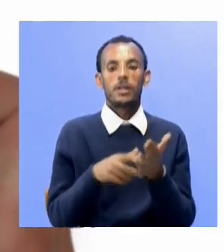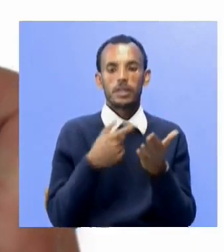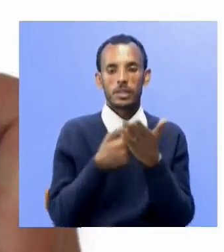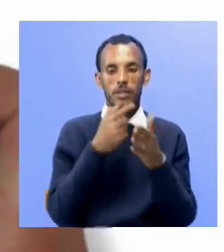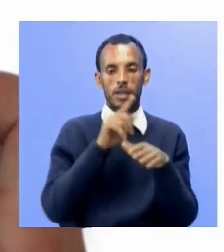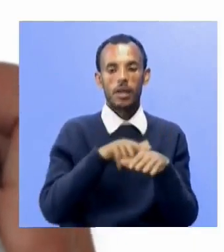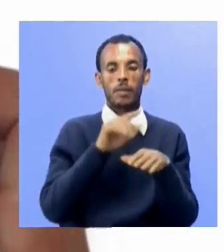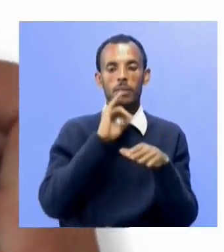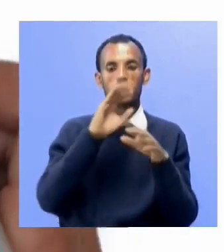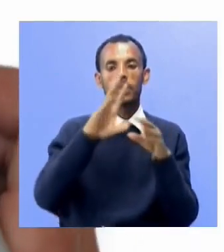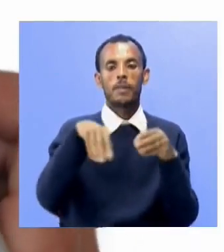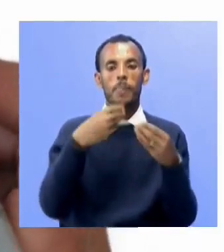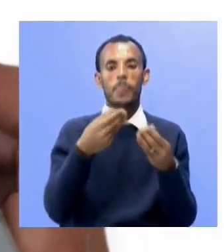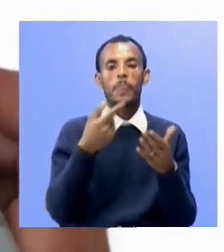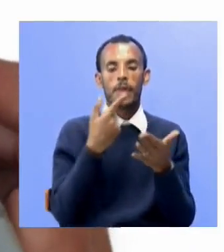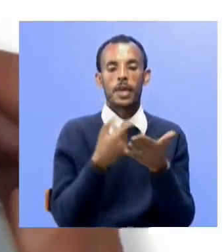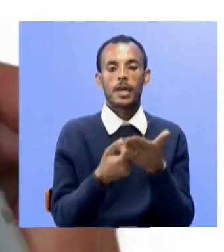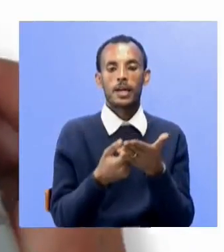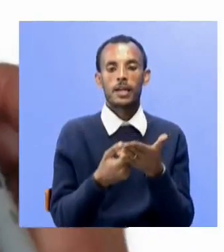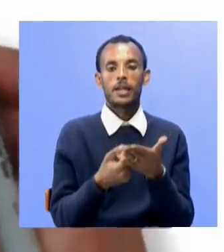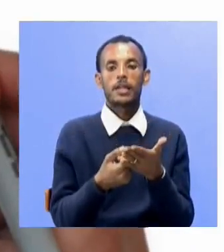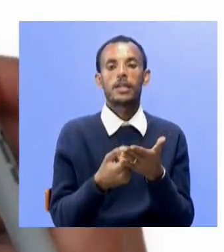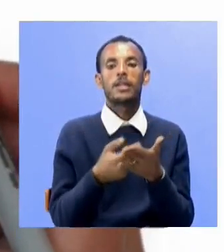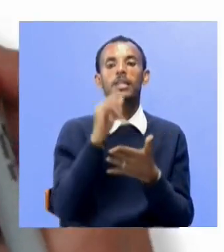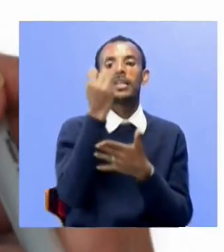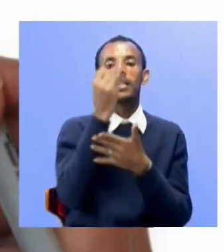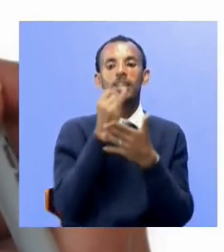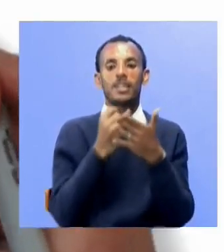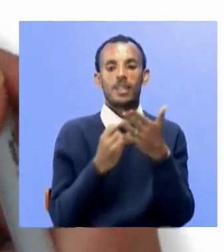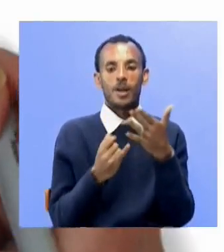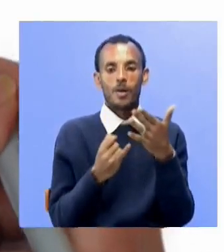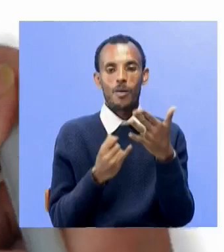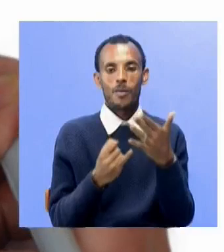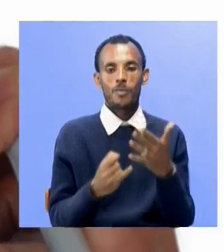So here sketch